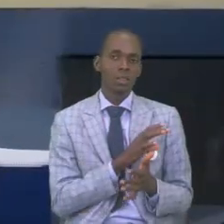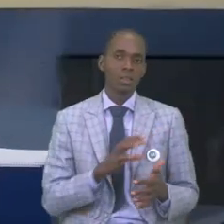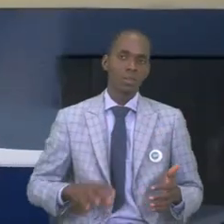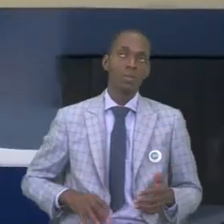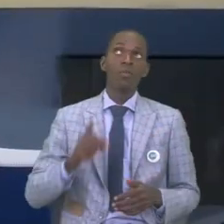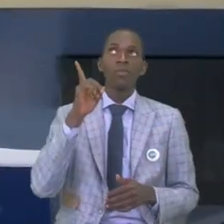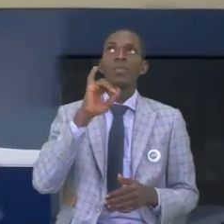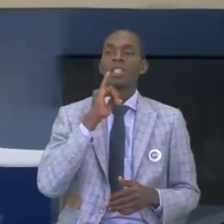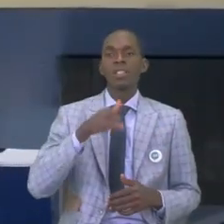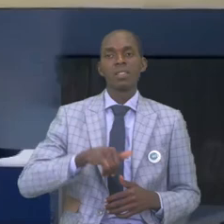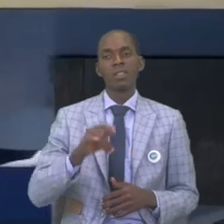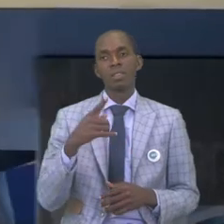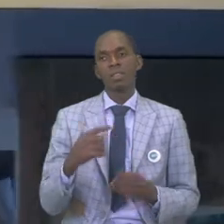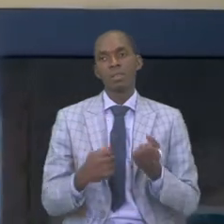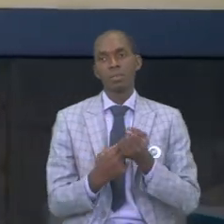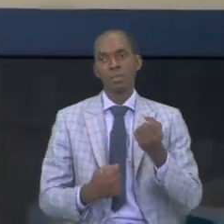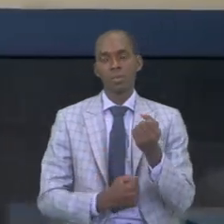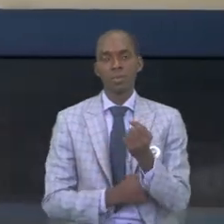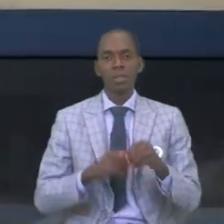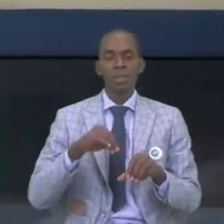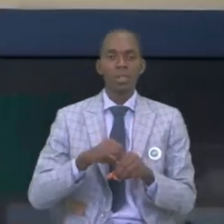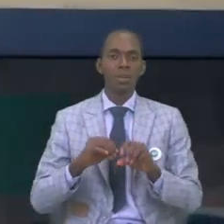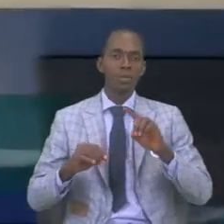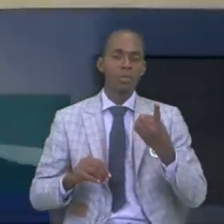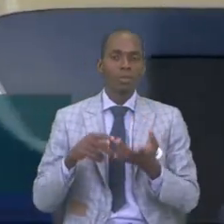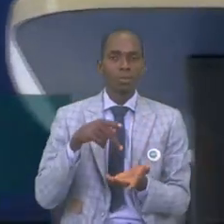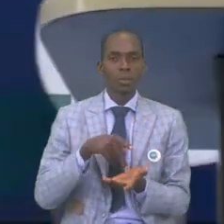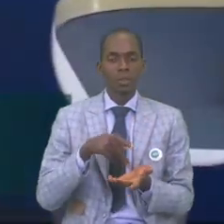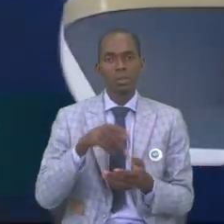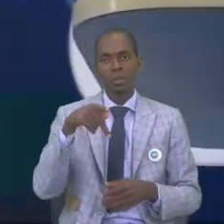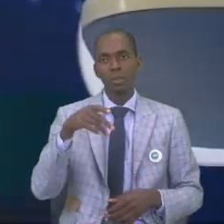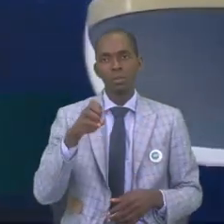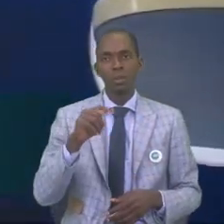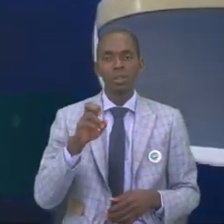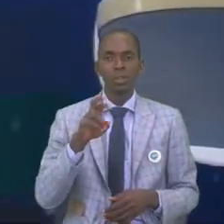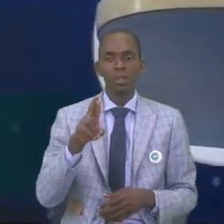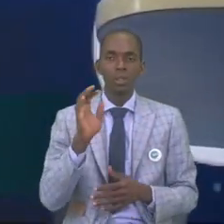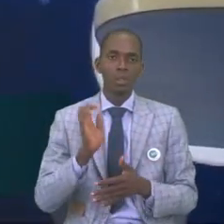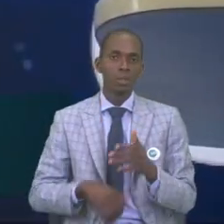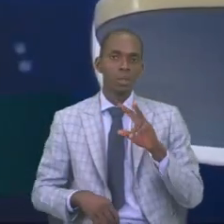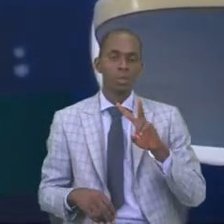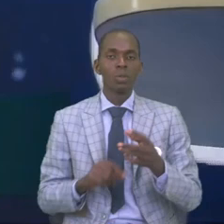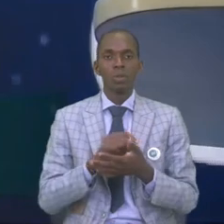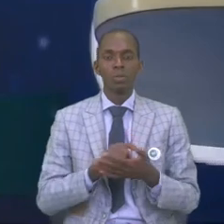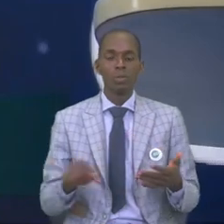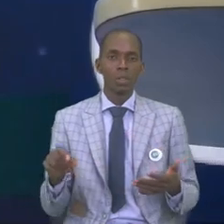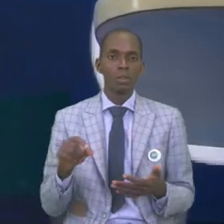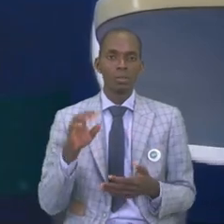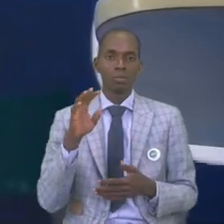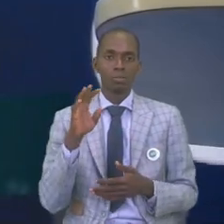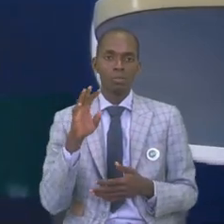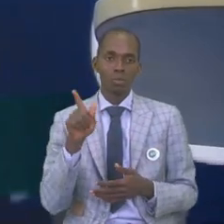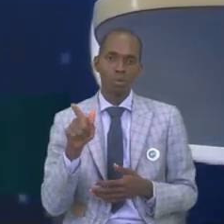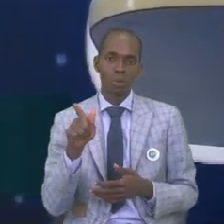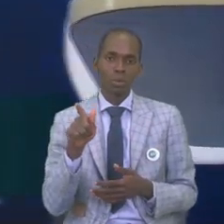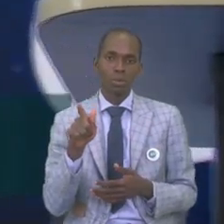1 Peter chapter 2, and we're looking at verse 6. In 1 Peter chapter 2, verse 6, therefore, it says,